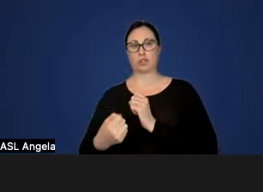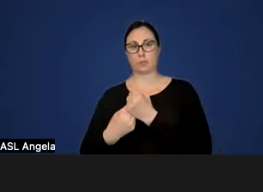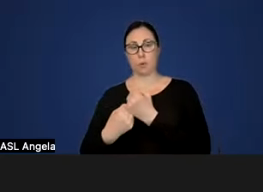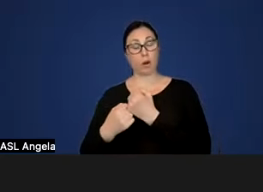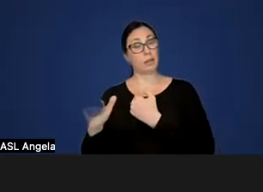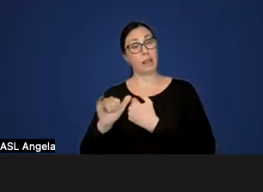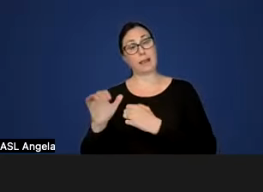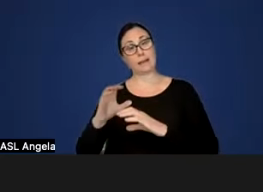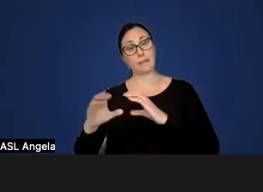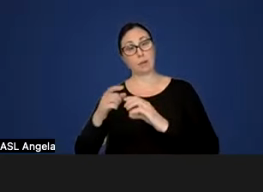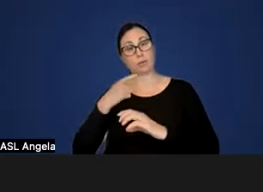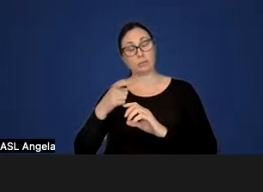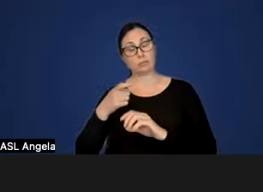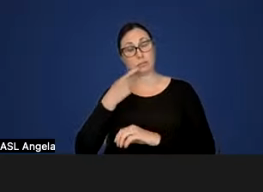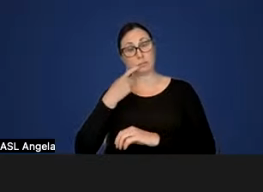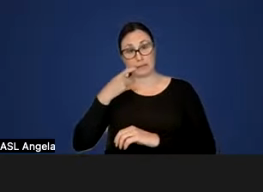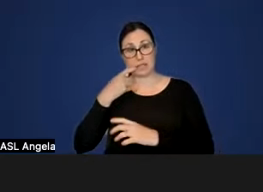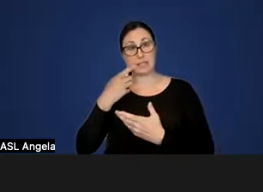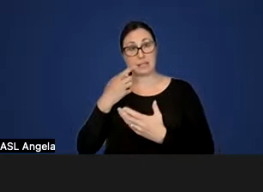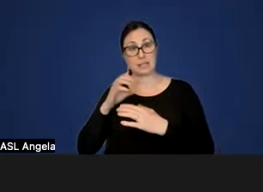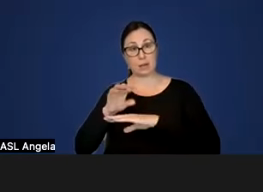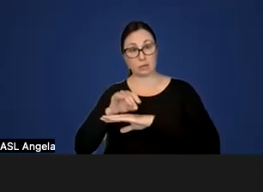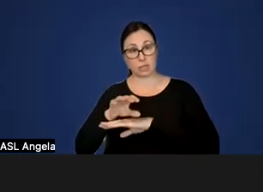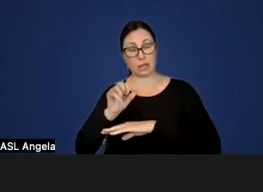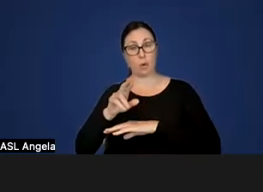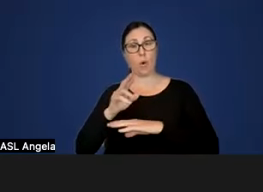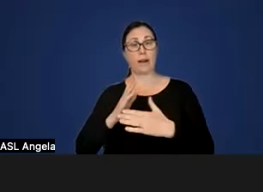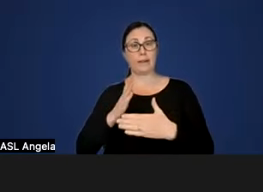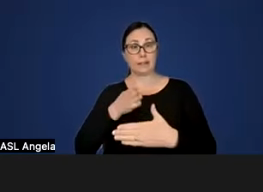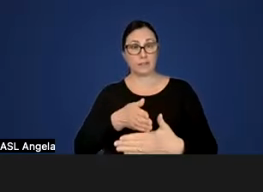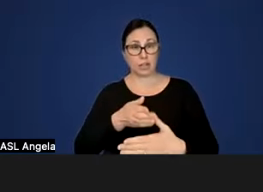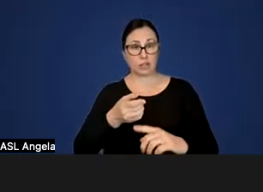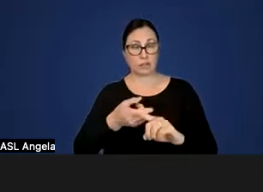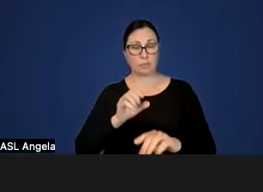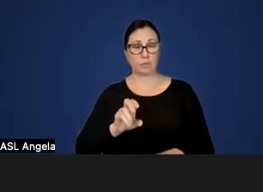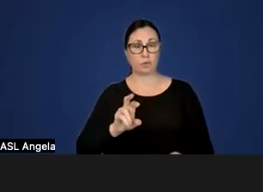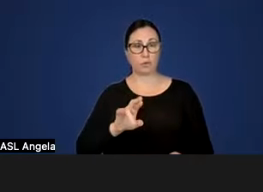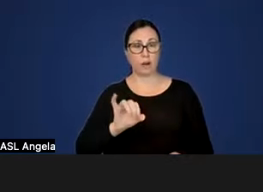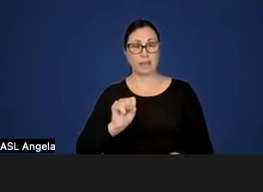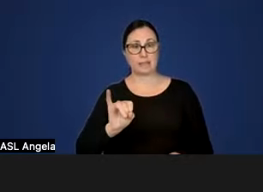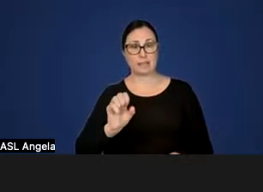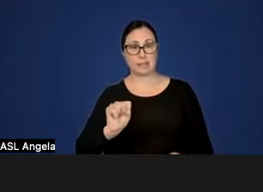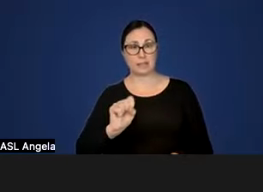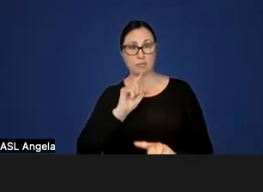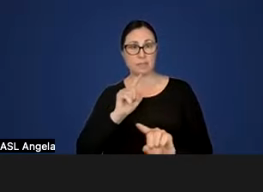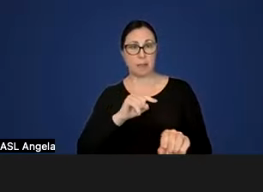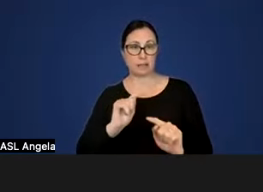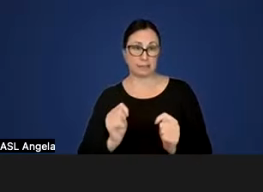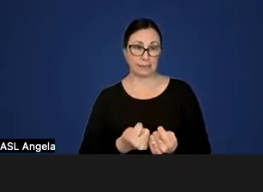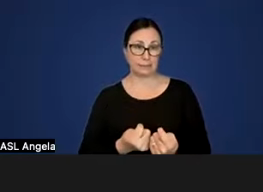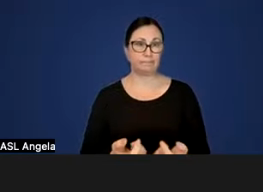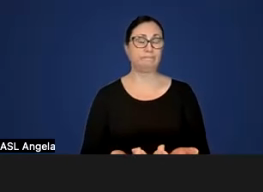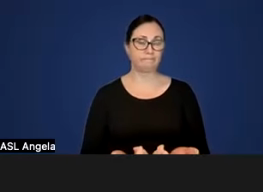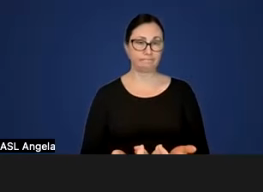mental health counseling, or even intervention from like a crisis response team. And I think part